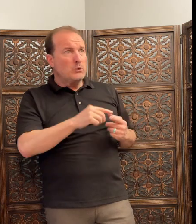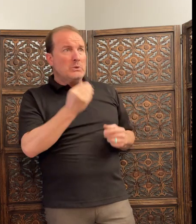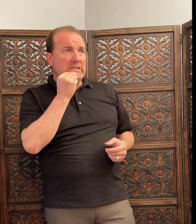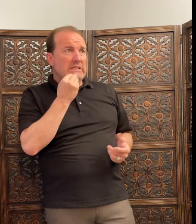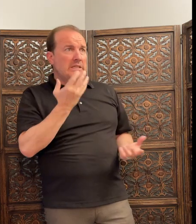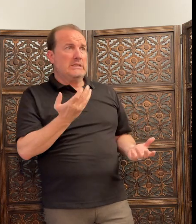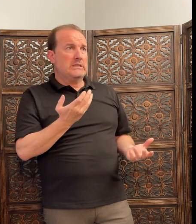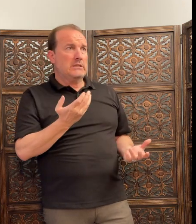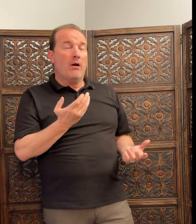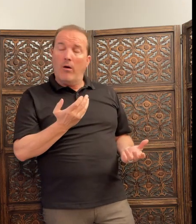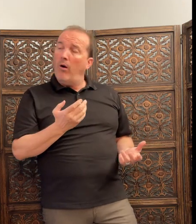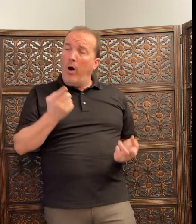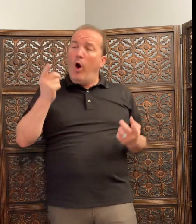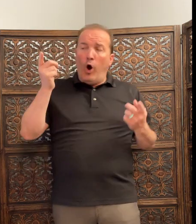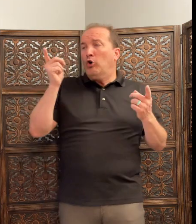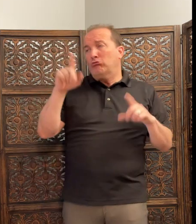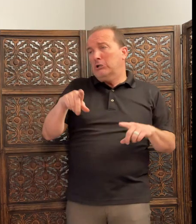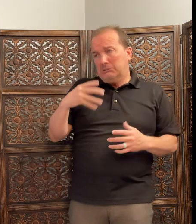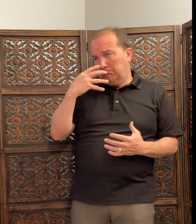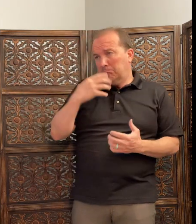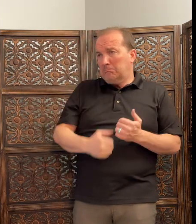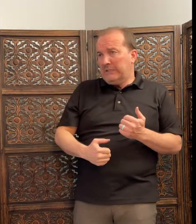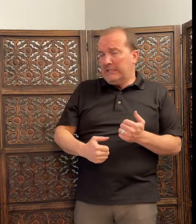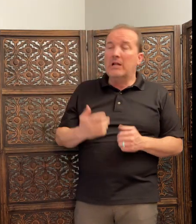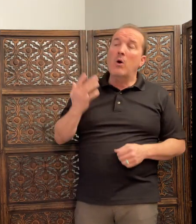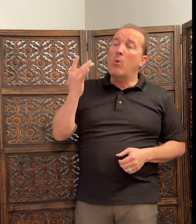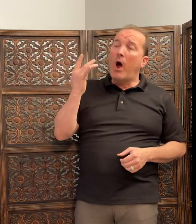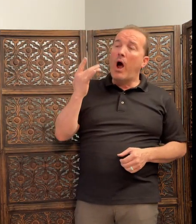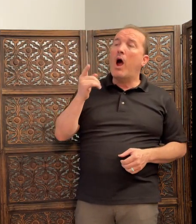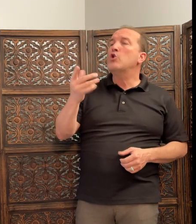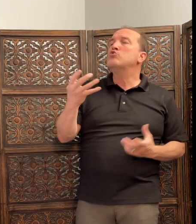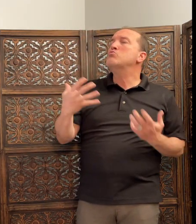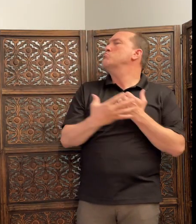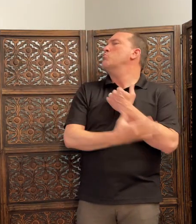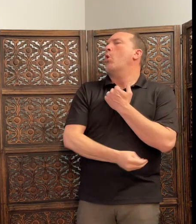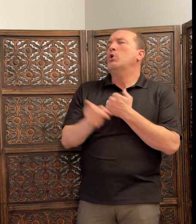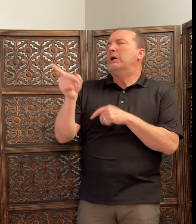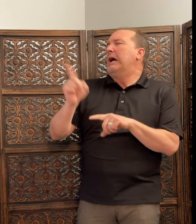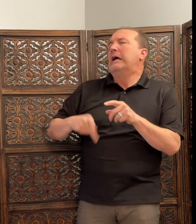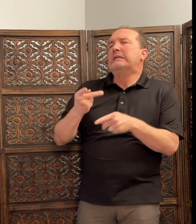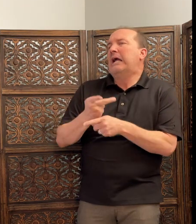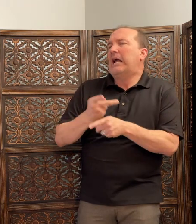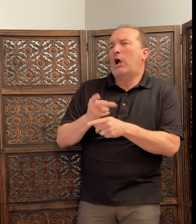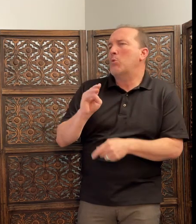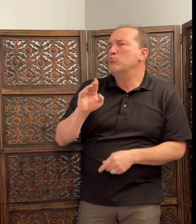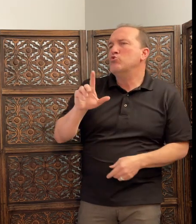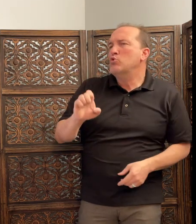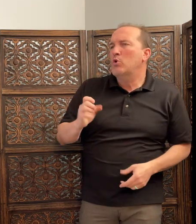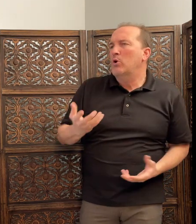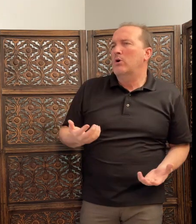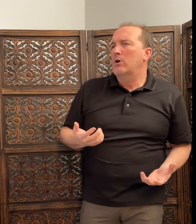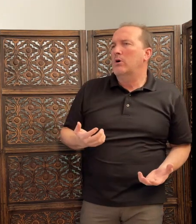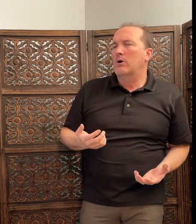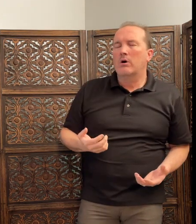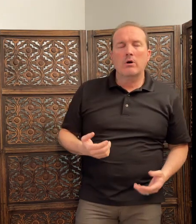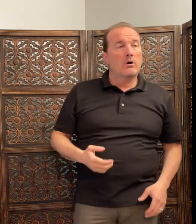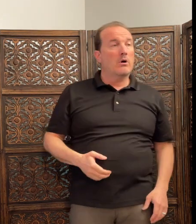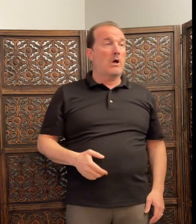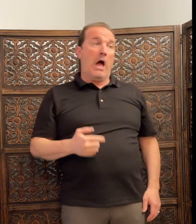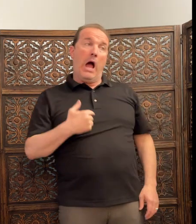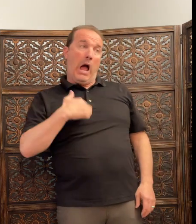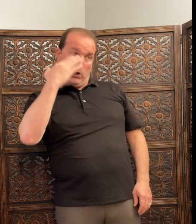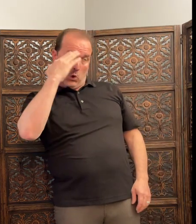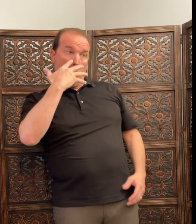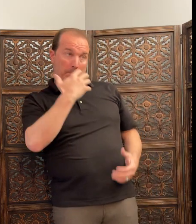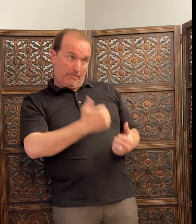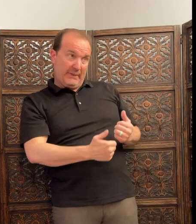mule is too mean to eat. The mule talkers agree that the mule is mean because Matt is too poor to take care of him. League